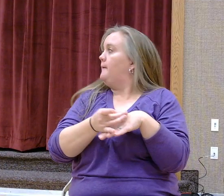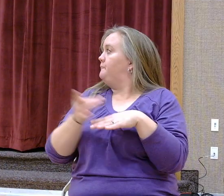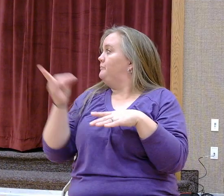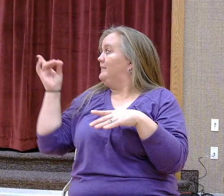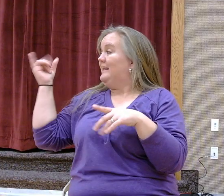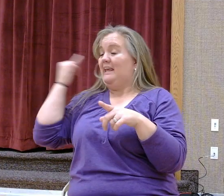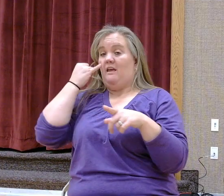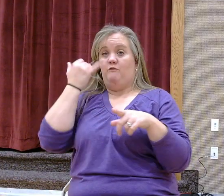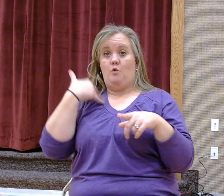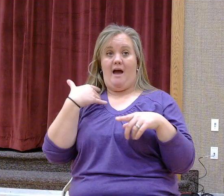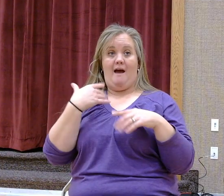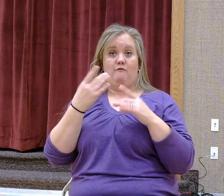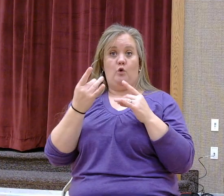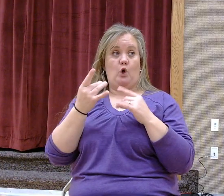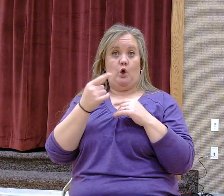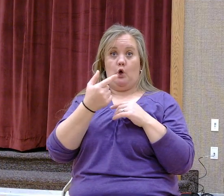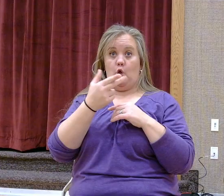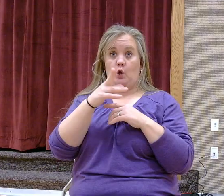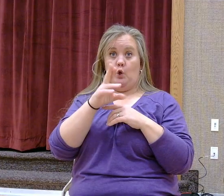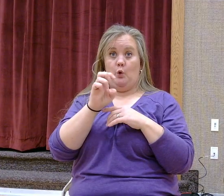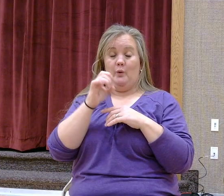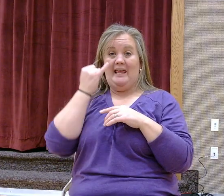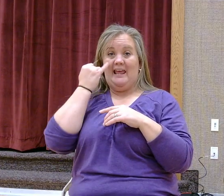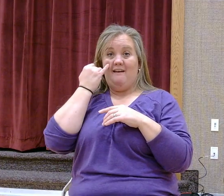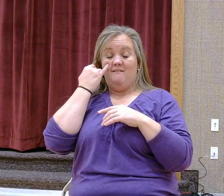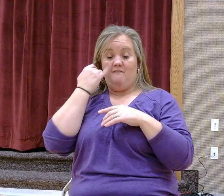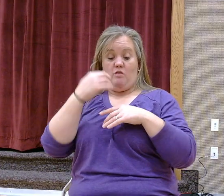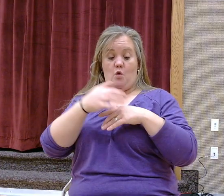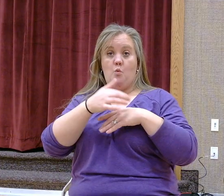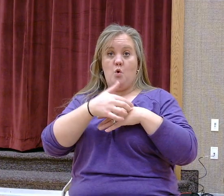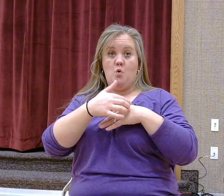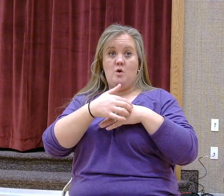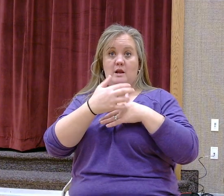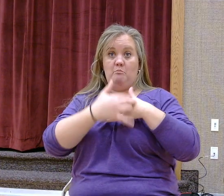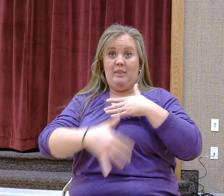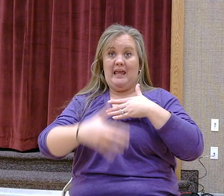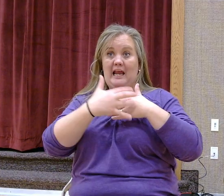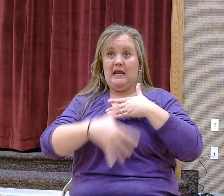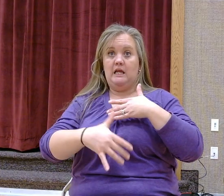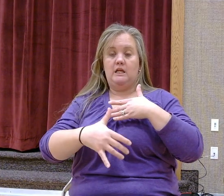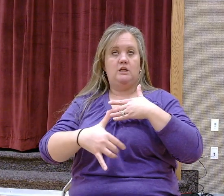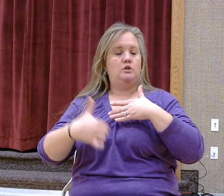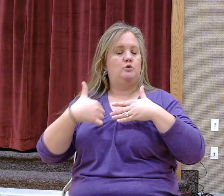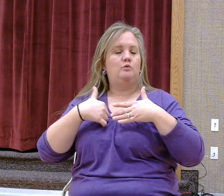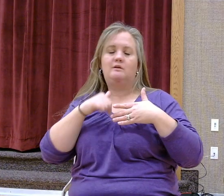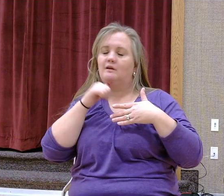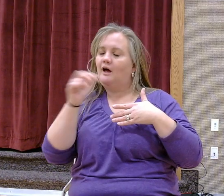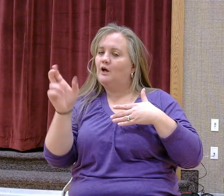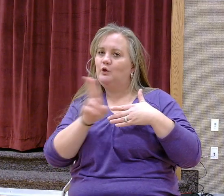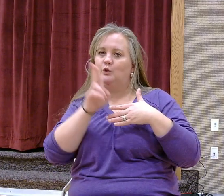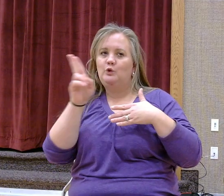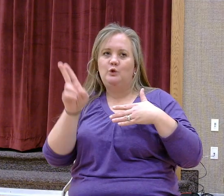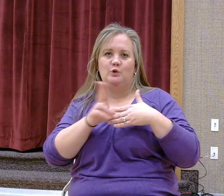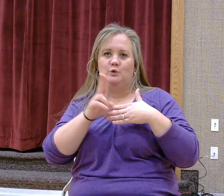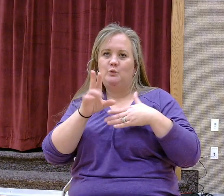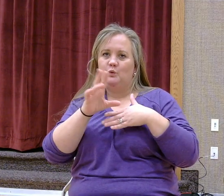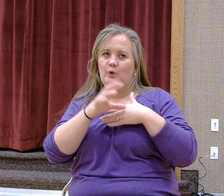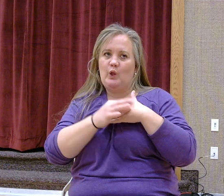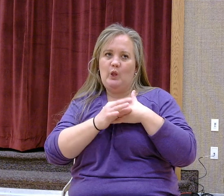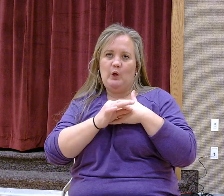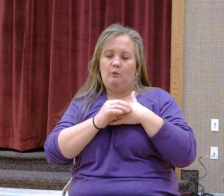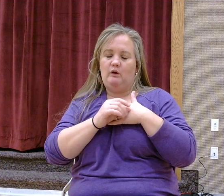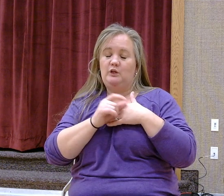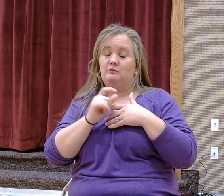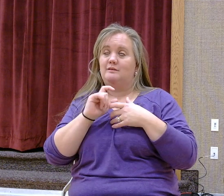that stuff at home, please, if the wound is bleeding that much, do not apply super glue to that. You're just making